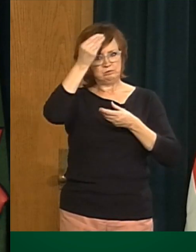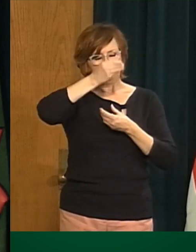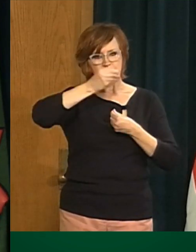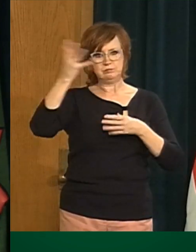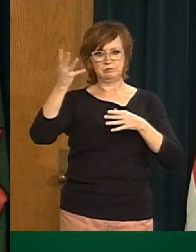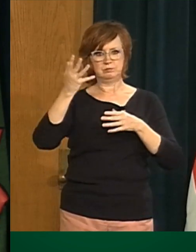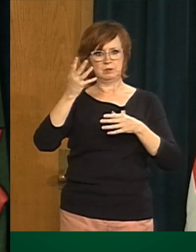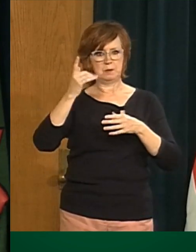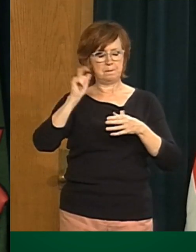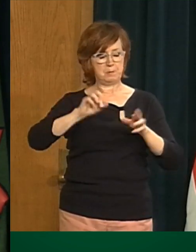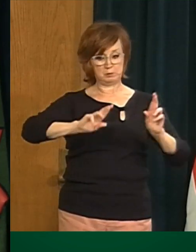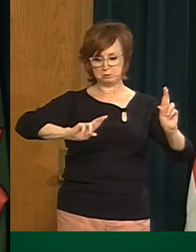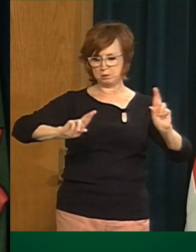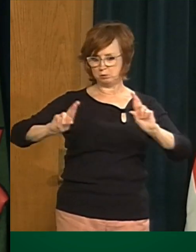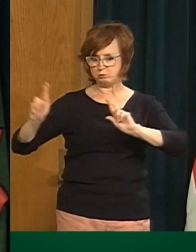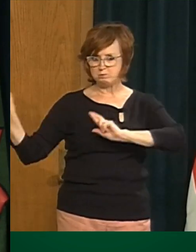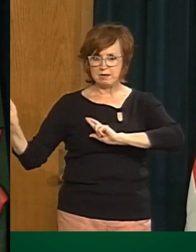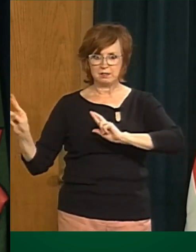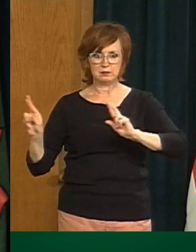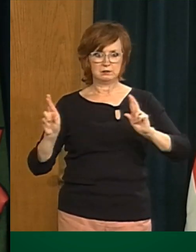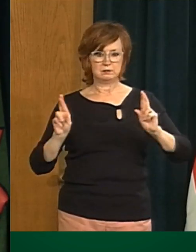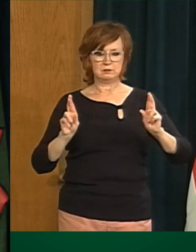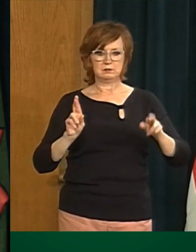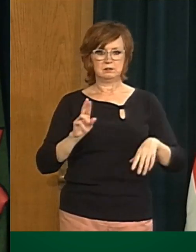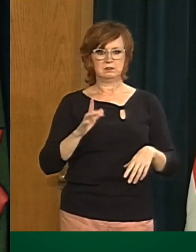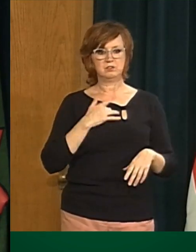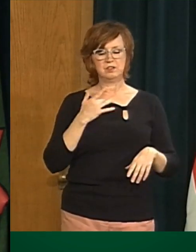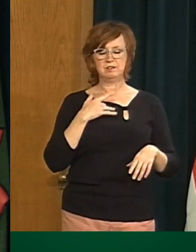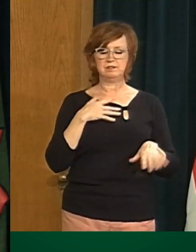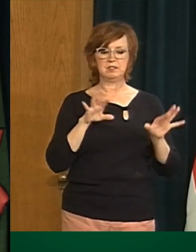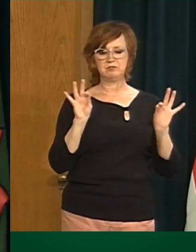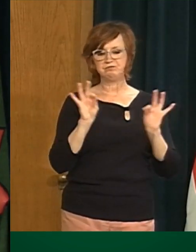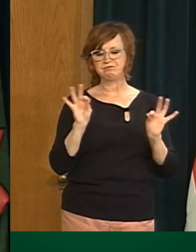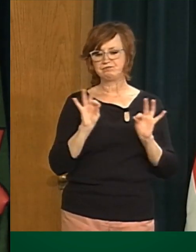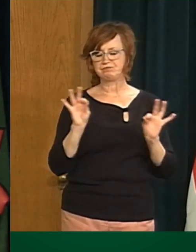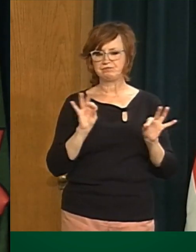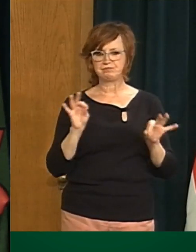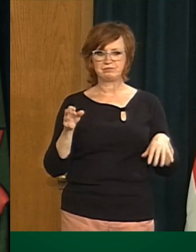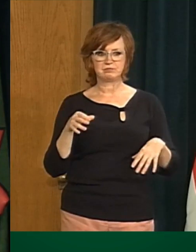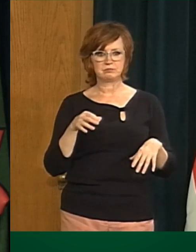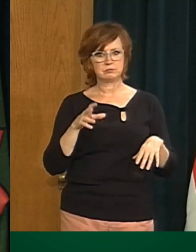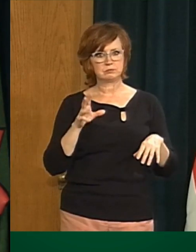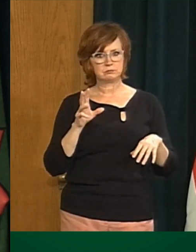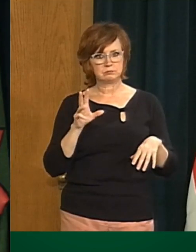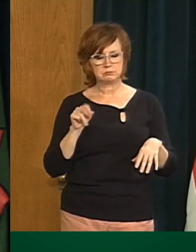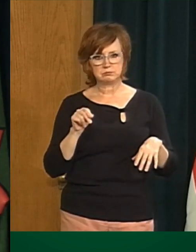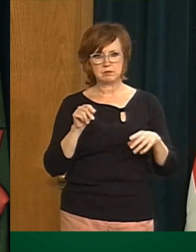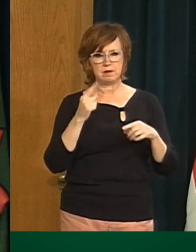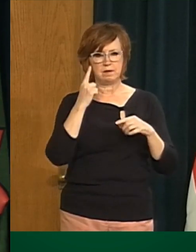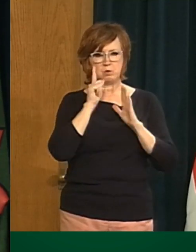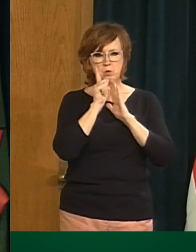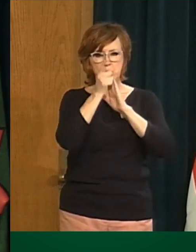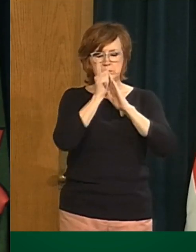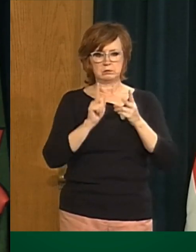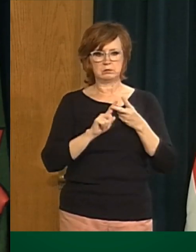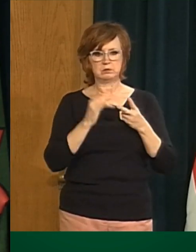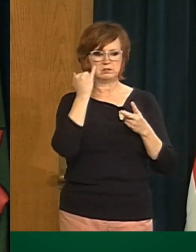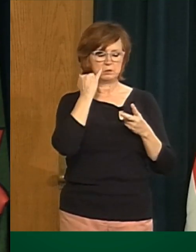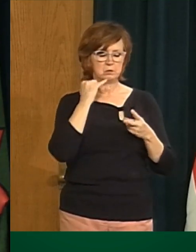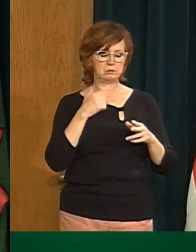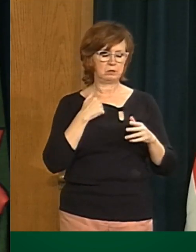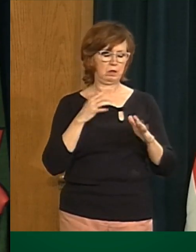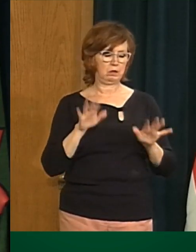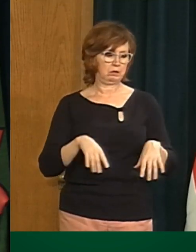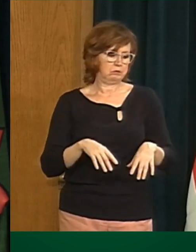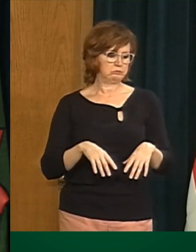physical distancing, if you let it down for a moment with respect to ensuring that you are taking every precaution when you're out shopping, when you're out and